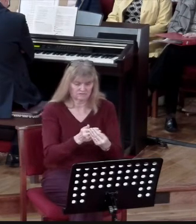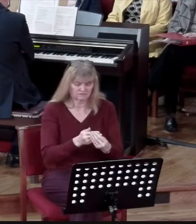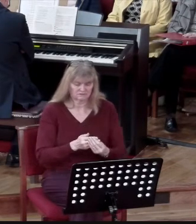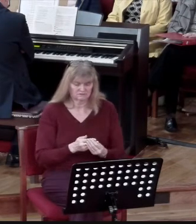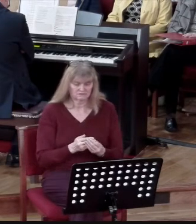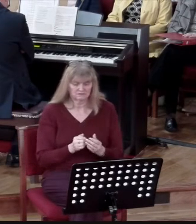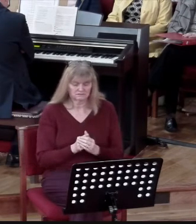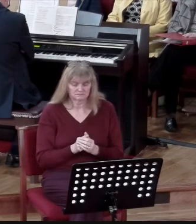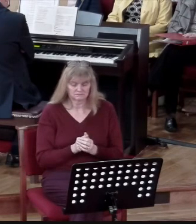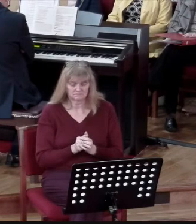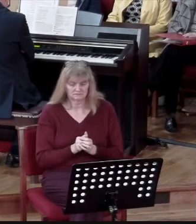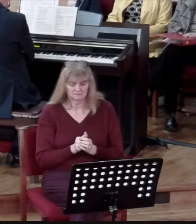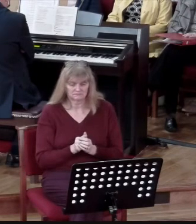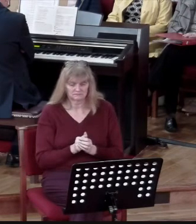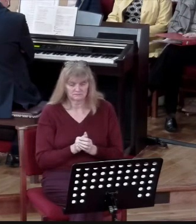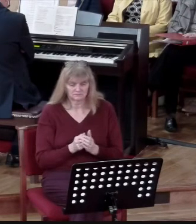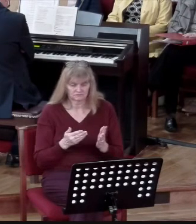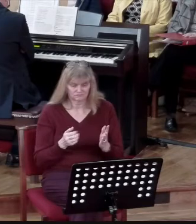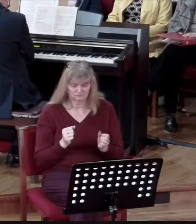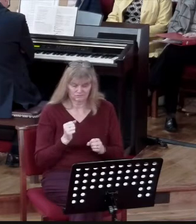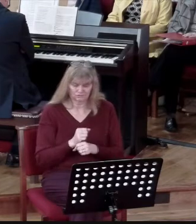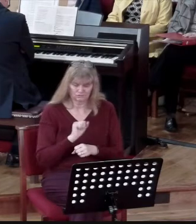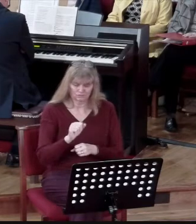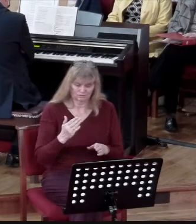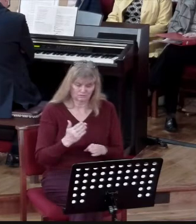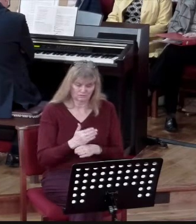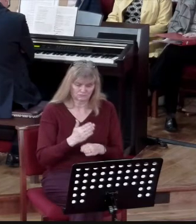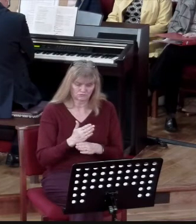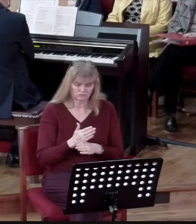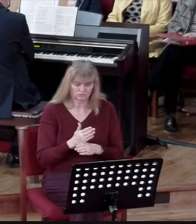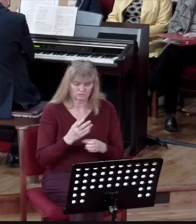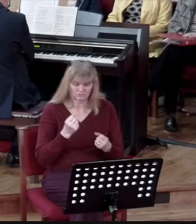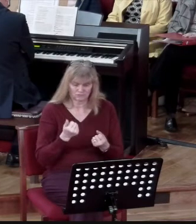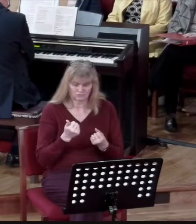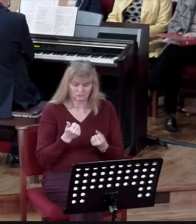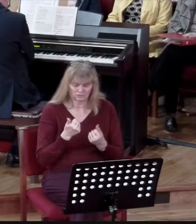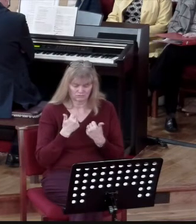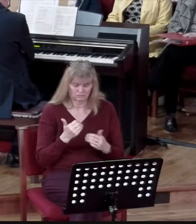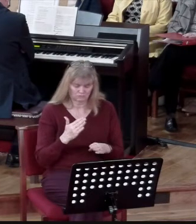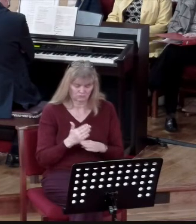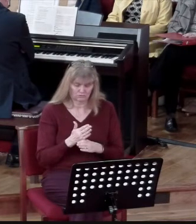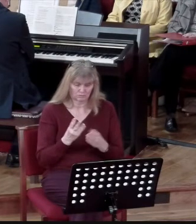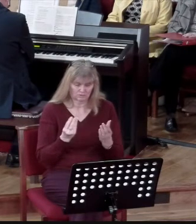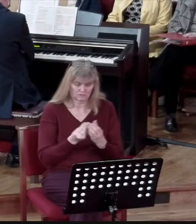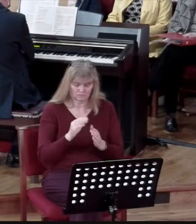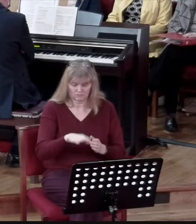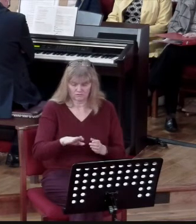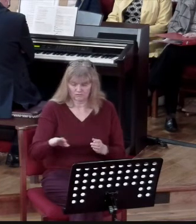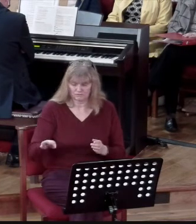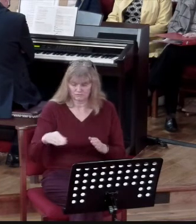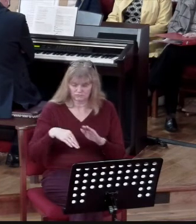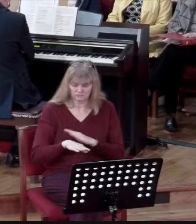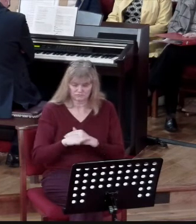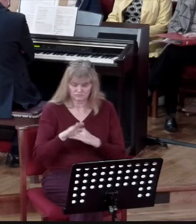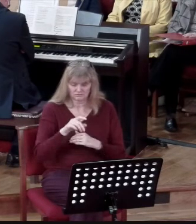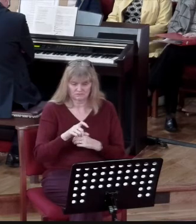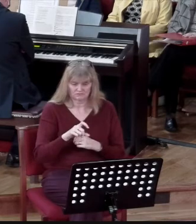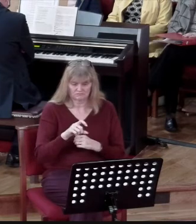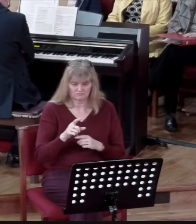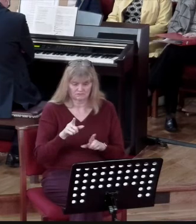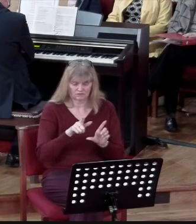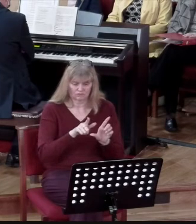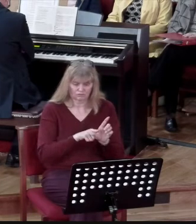them all they need to do their job. We remember the sisterhood and the guild and the men's club, the Kirk